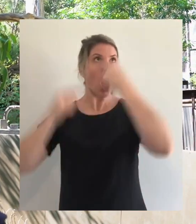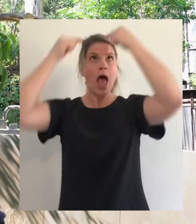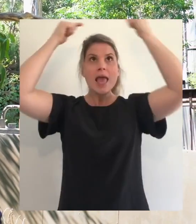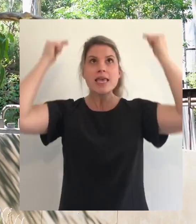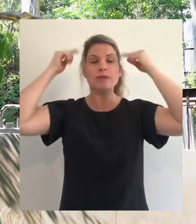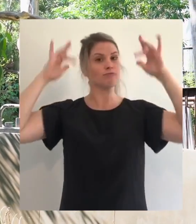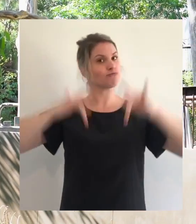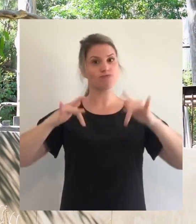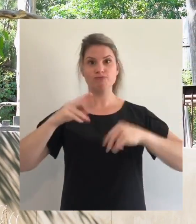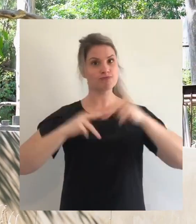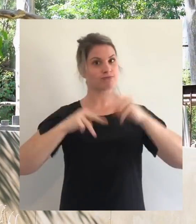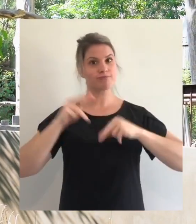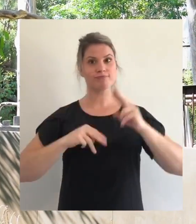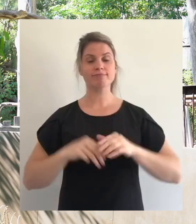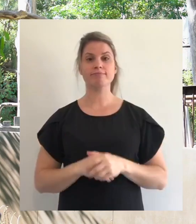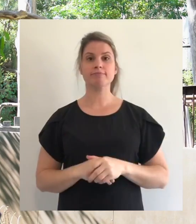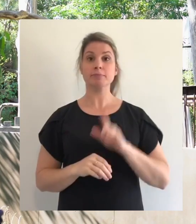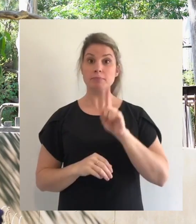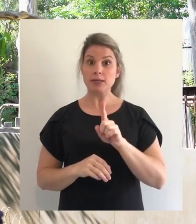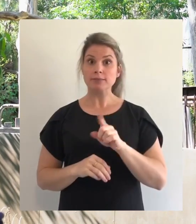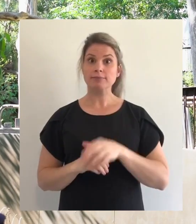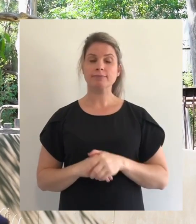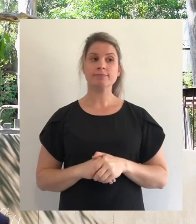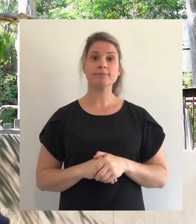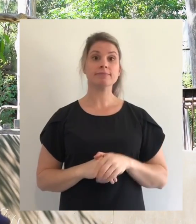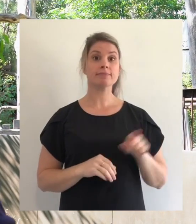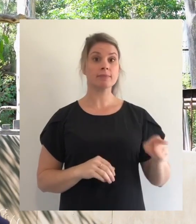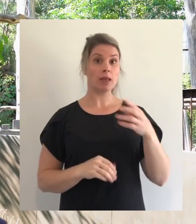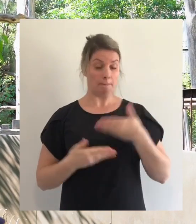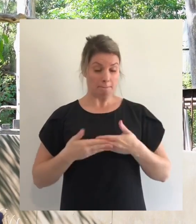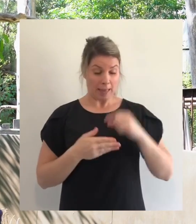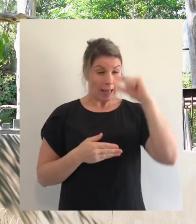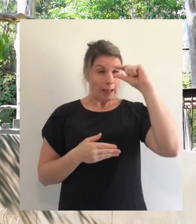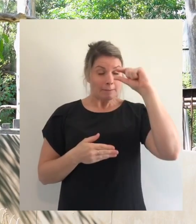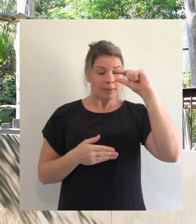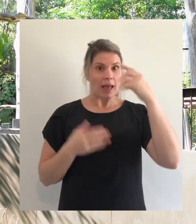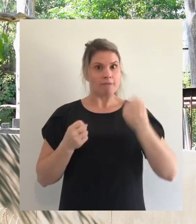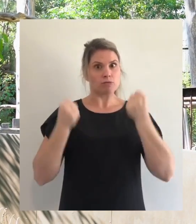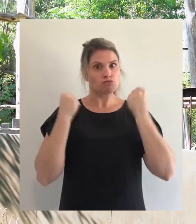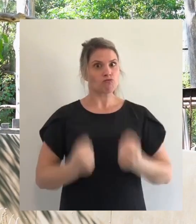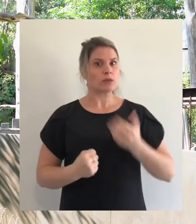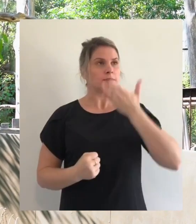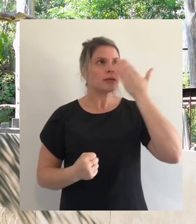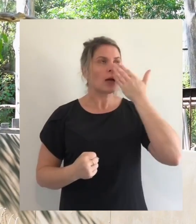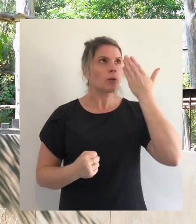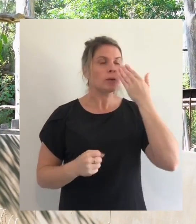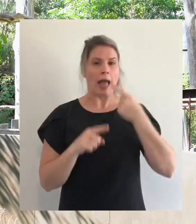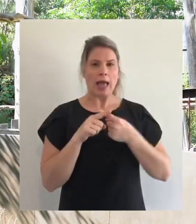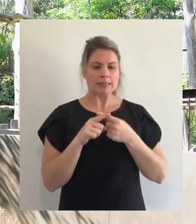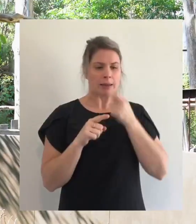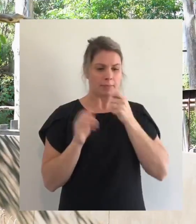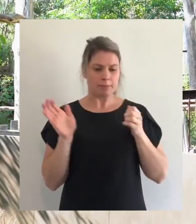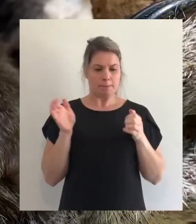ears. But what it does have, right from the day it's born, is a really strong sense of smell, and it's got some strong little forearms, even though they're not